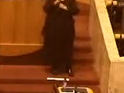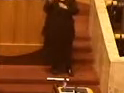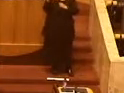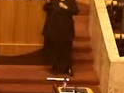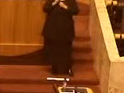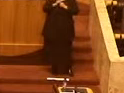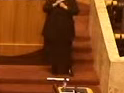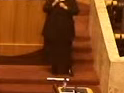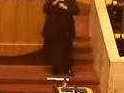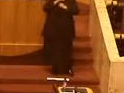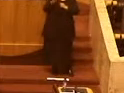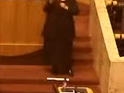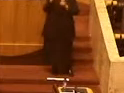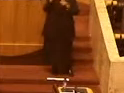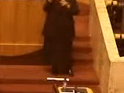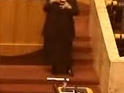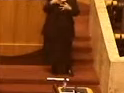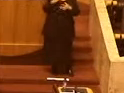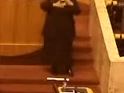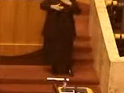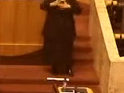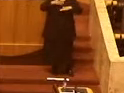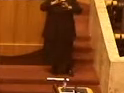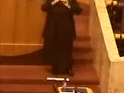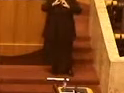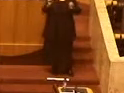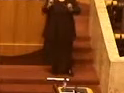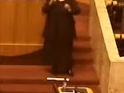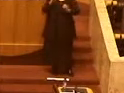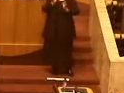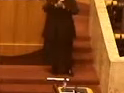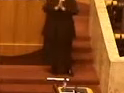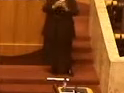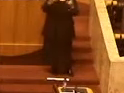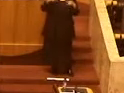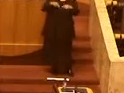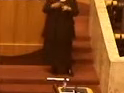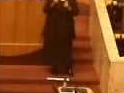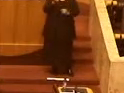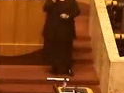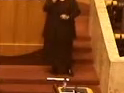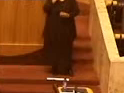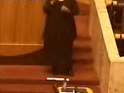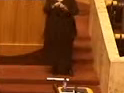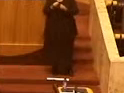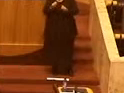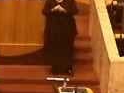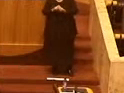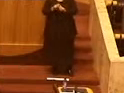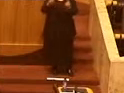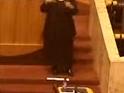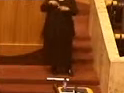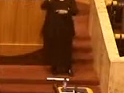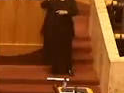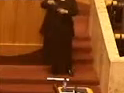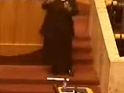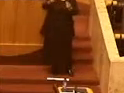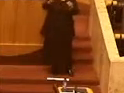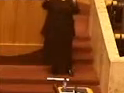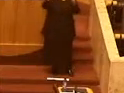are delivering messages of impatience, requesting us to do the simple thing required of us," close